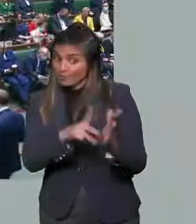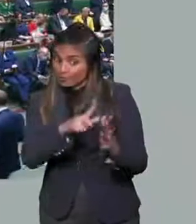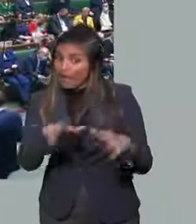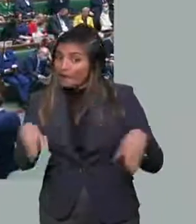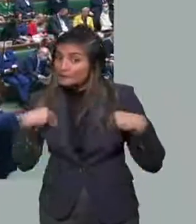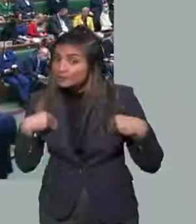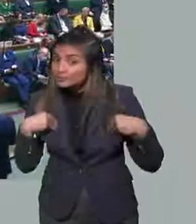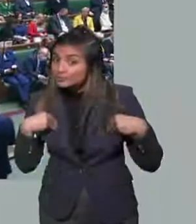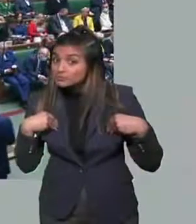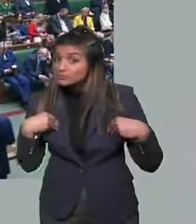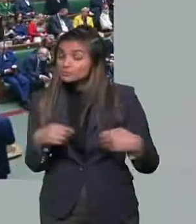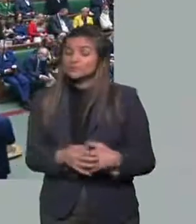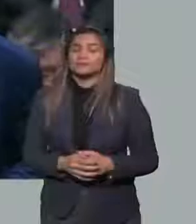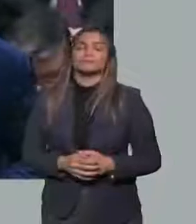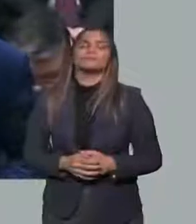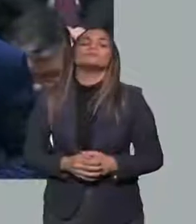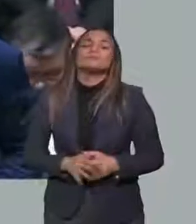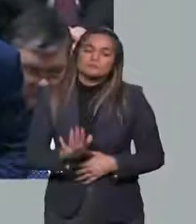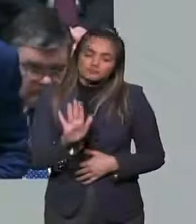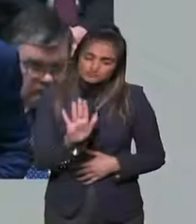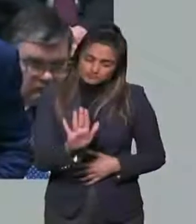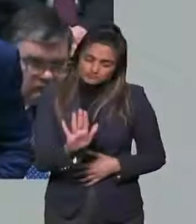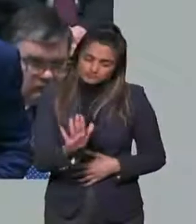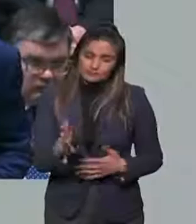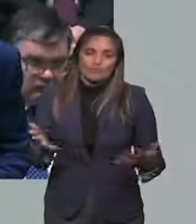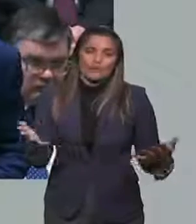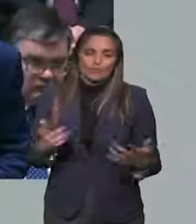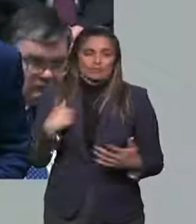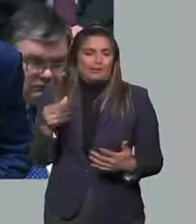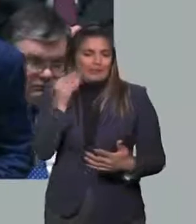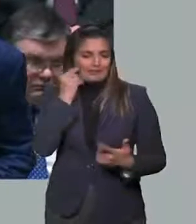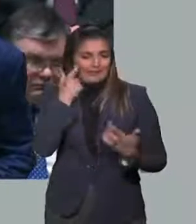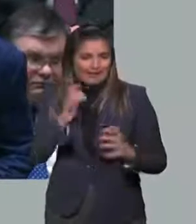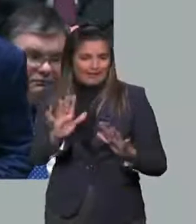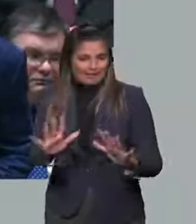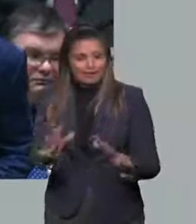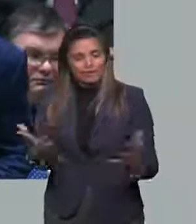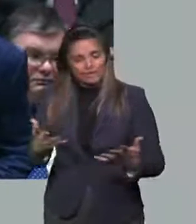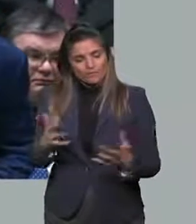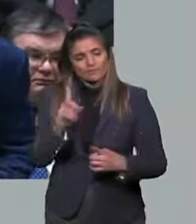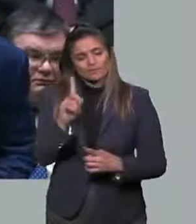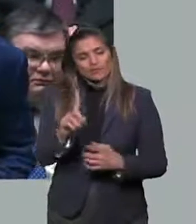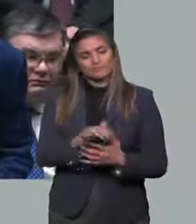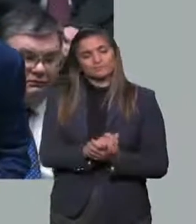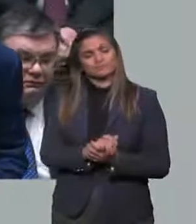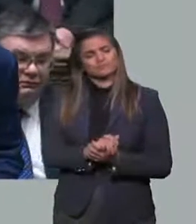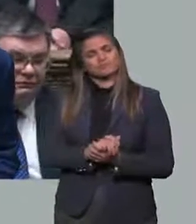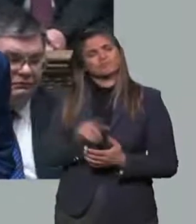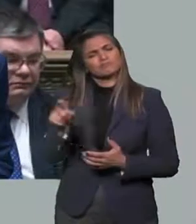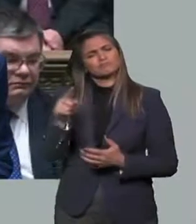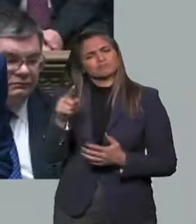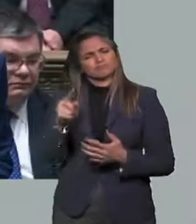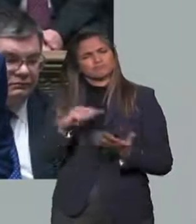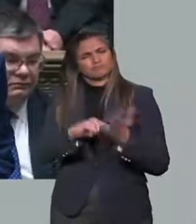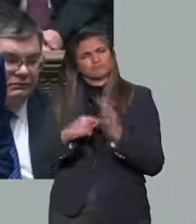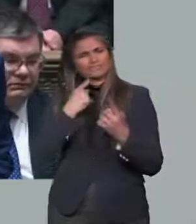Look, of course, we listen very carefully to David. But what I would say to the honourable gentleman is actually, he points to the data yesterday.